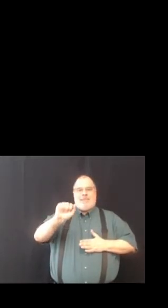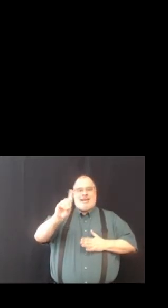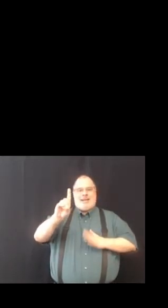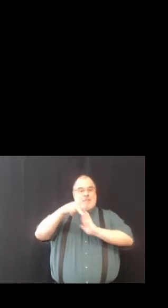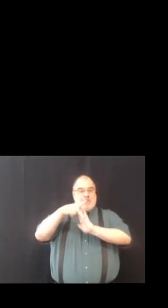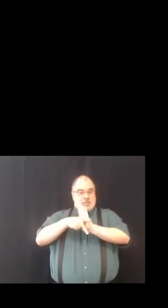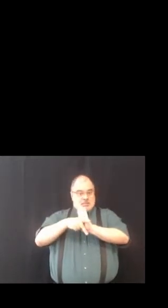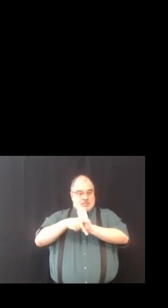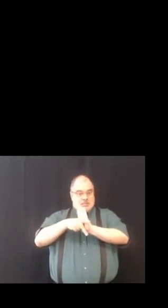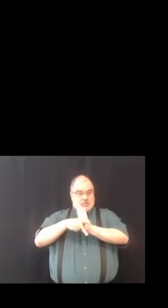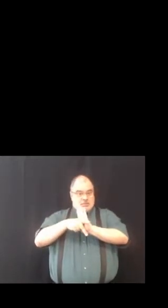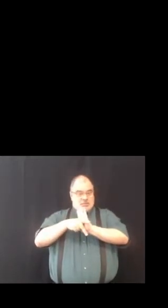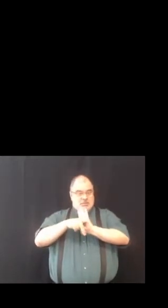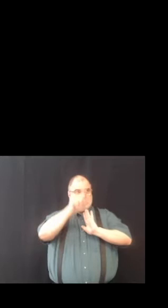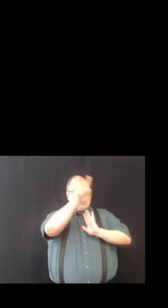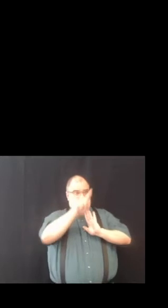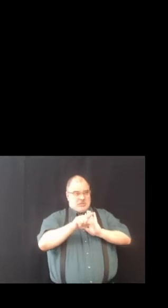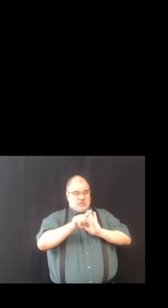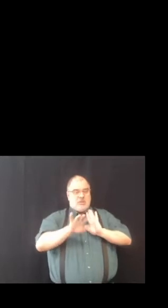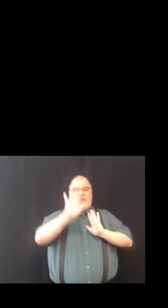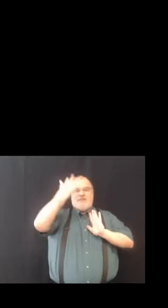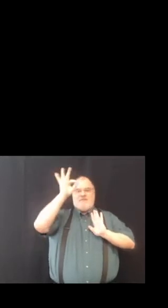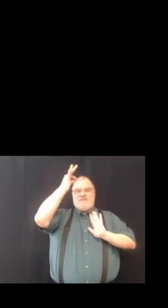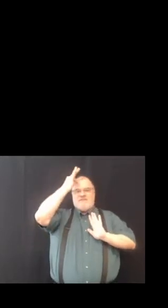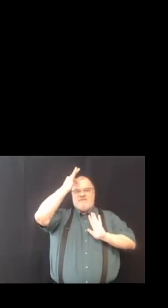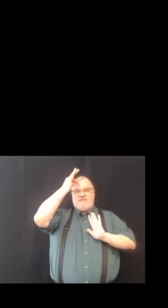and you then select federal authorities,